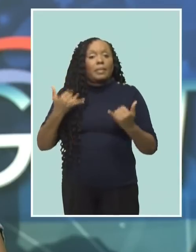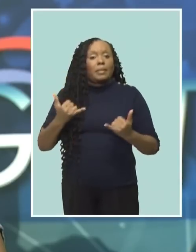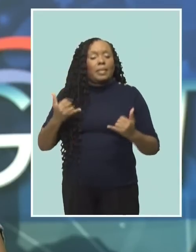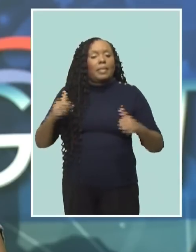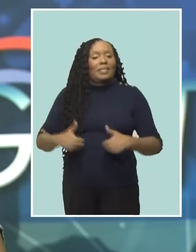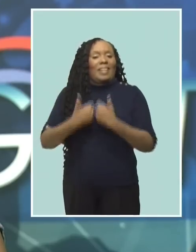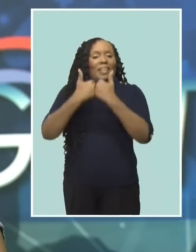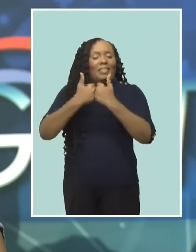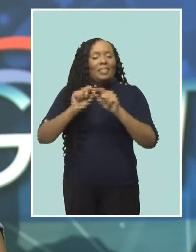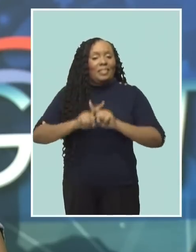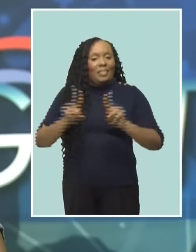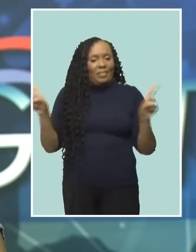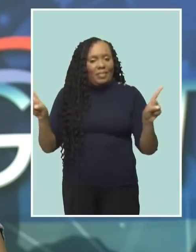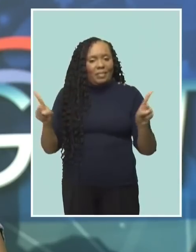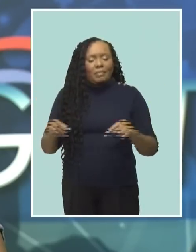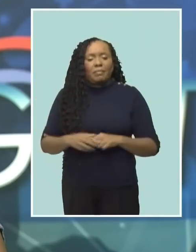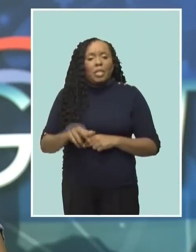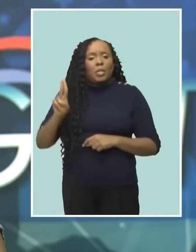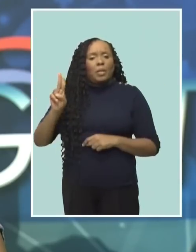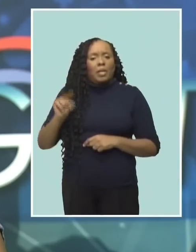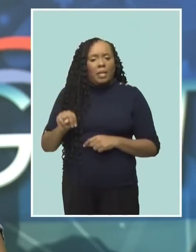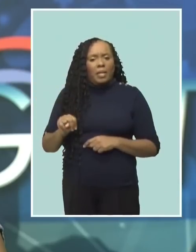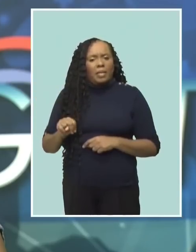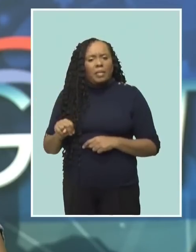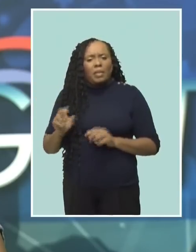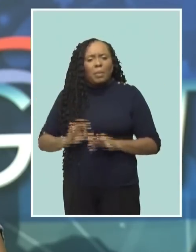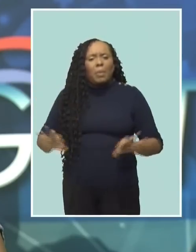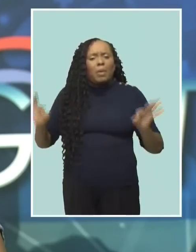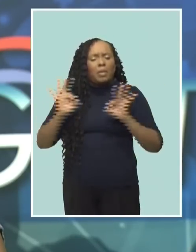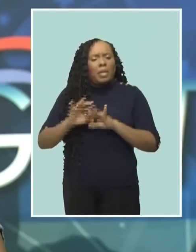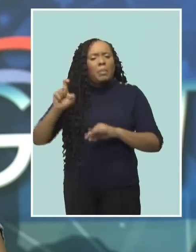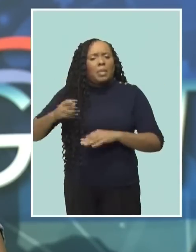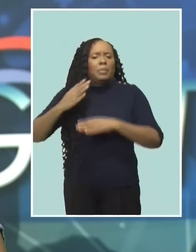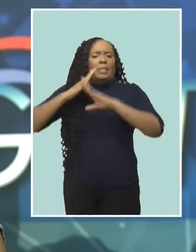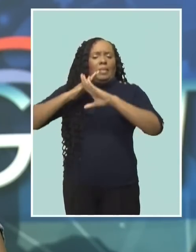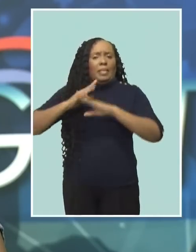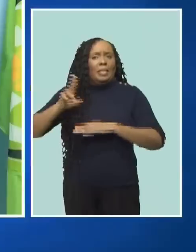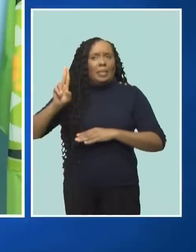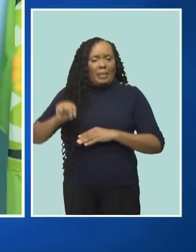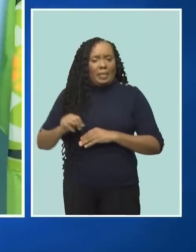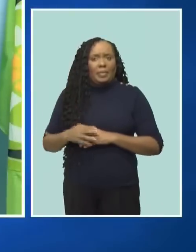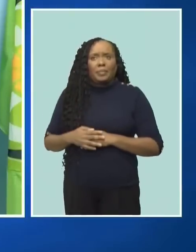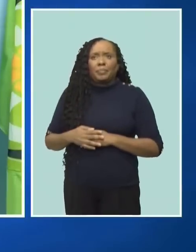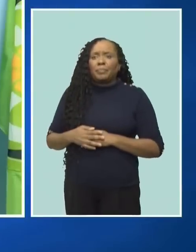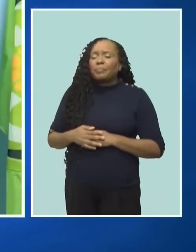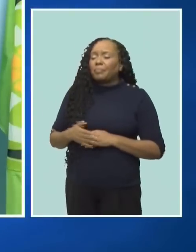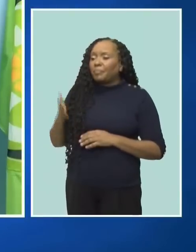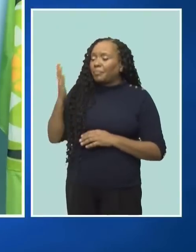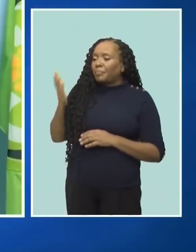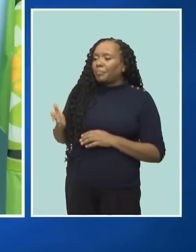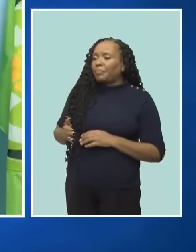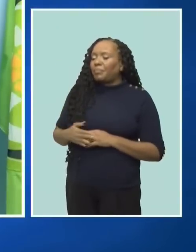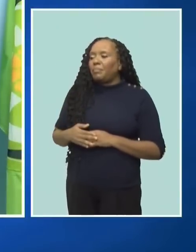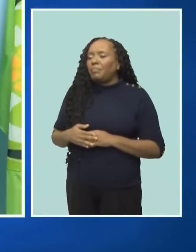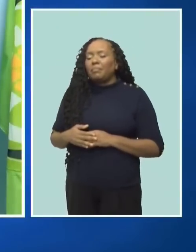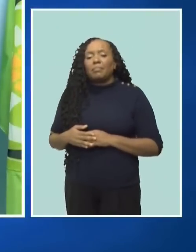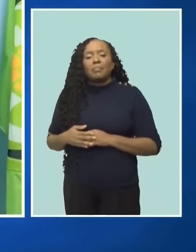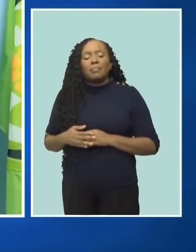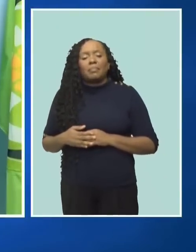viable institution which must be protected and promoted. The painful truth is that